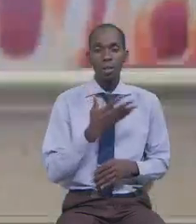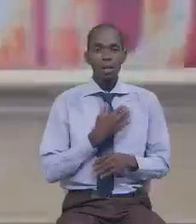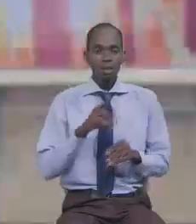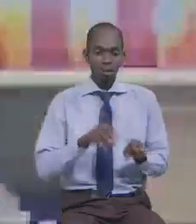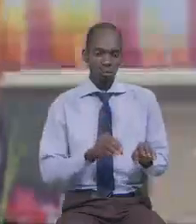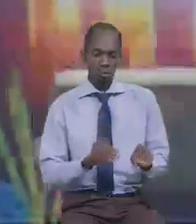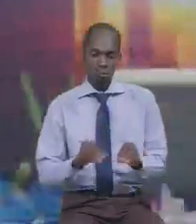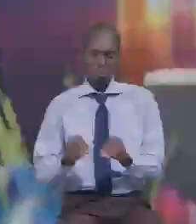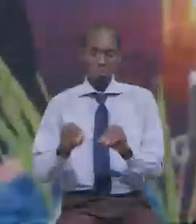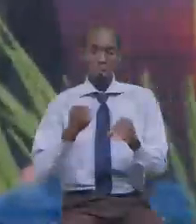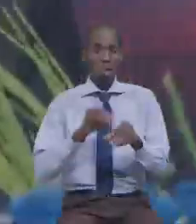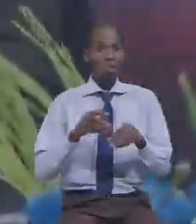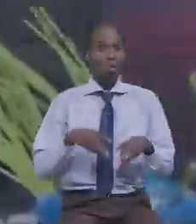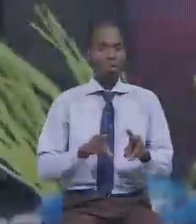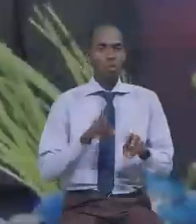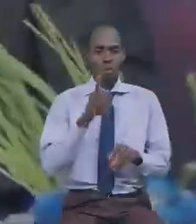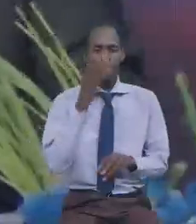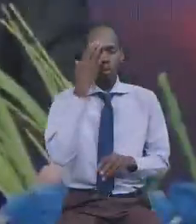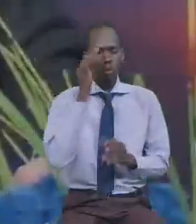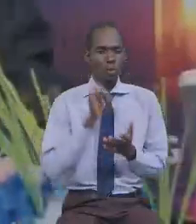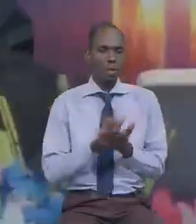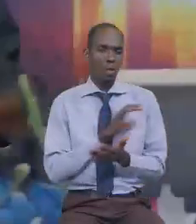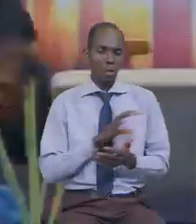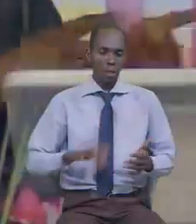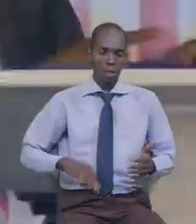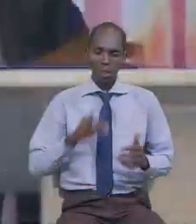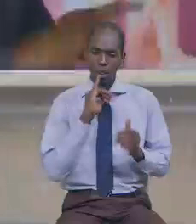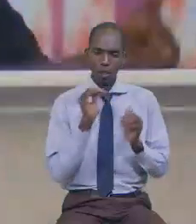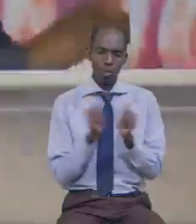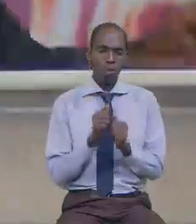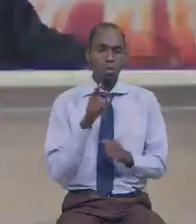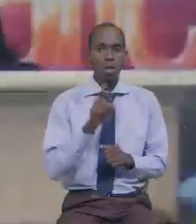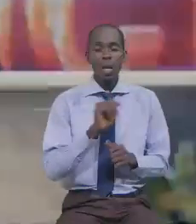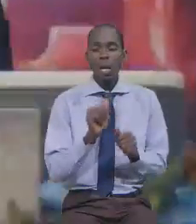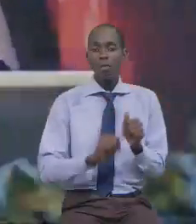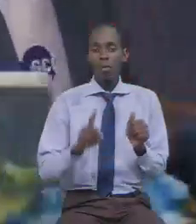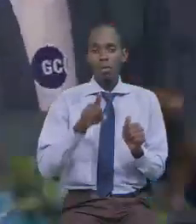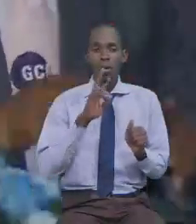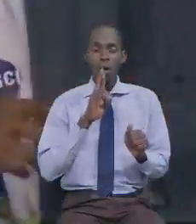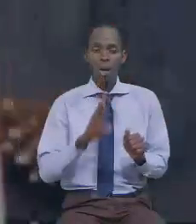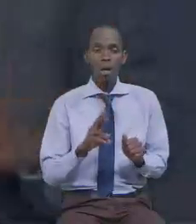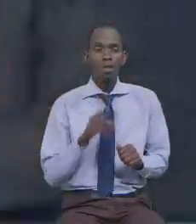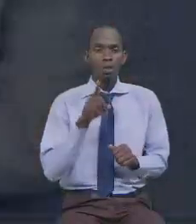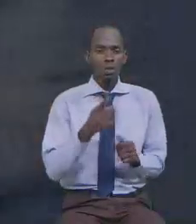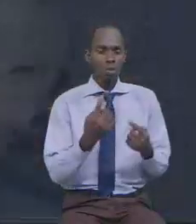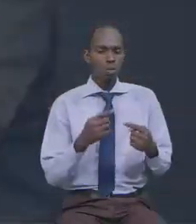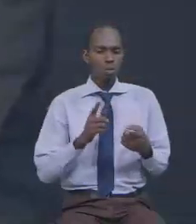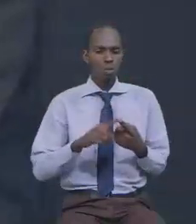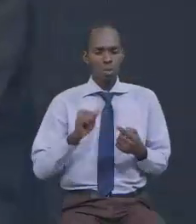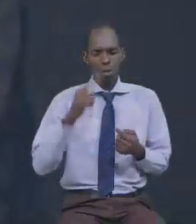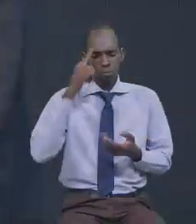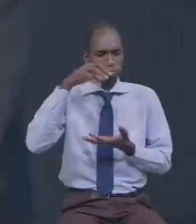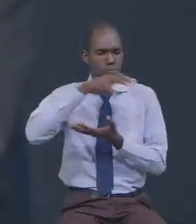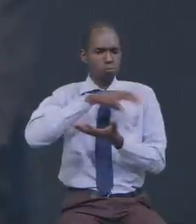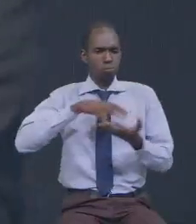way, you know Christ is there. And anywhere you are, you come into a crossroad. You say,